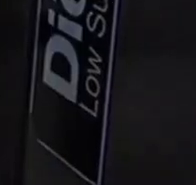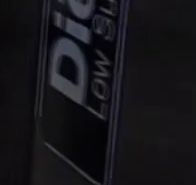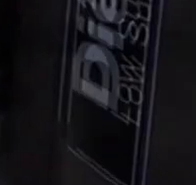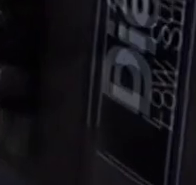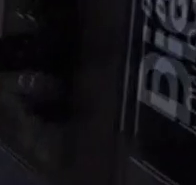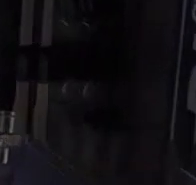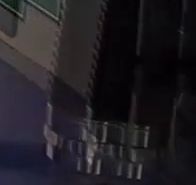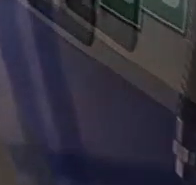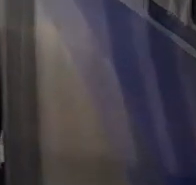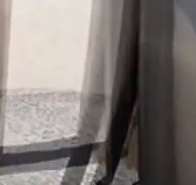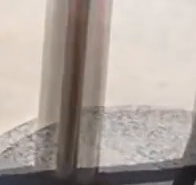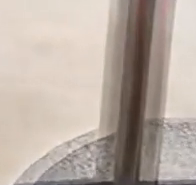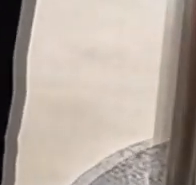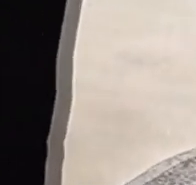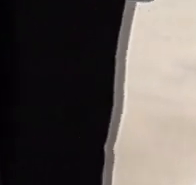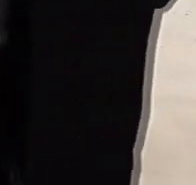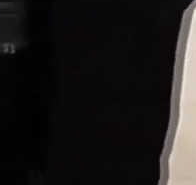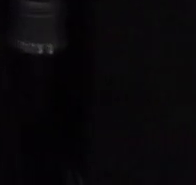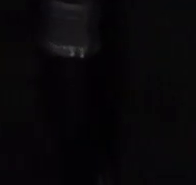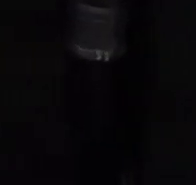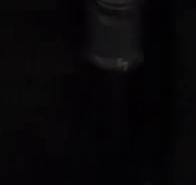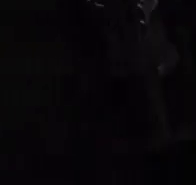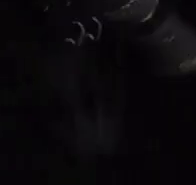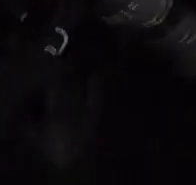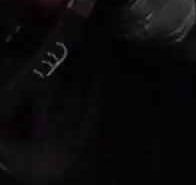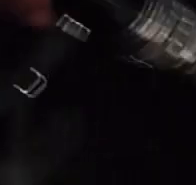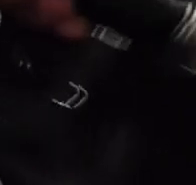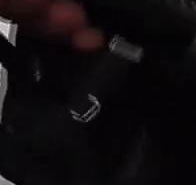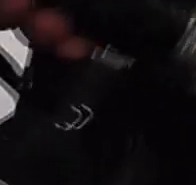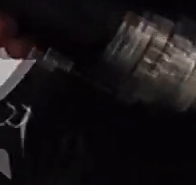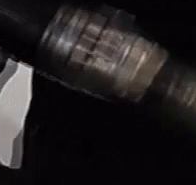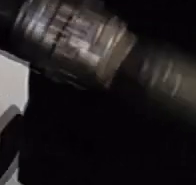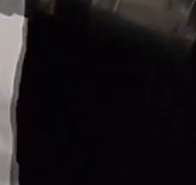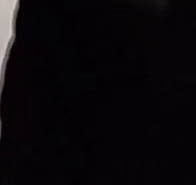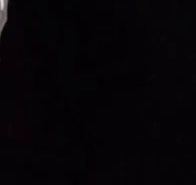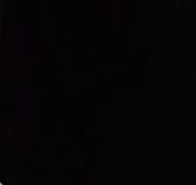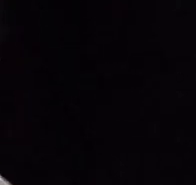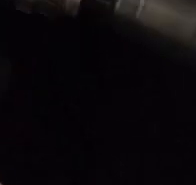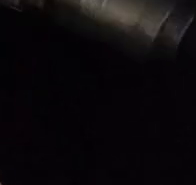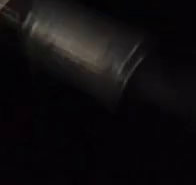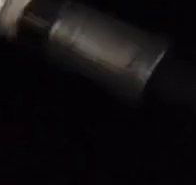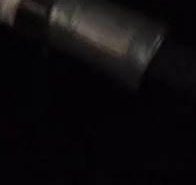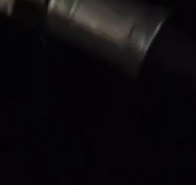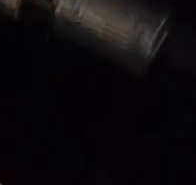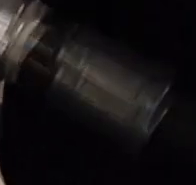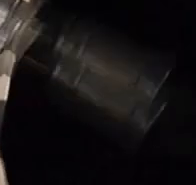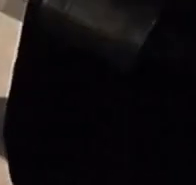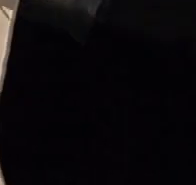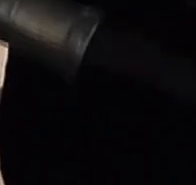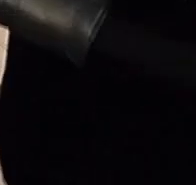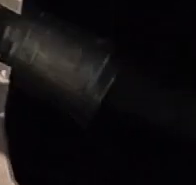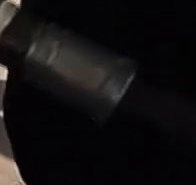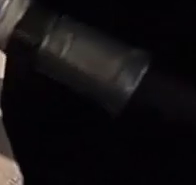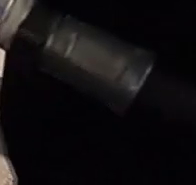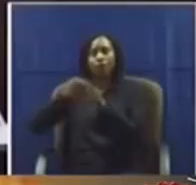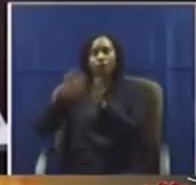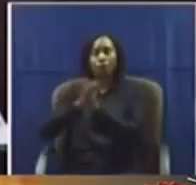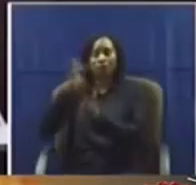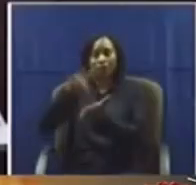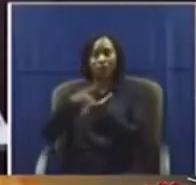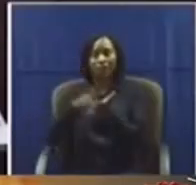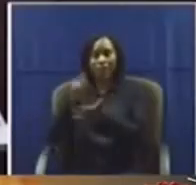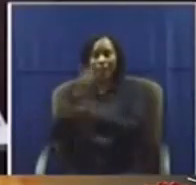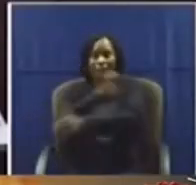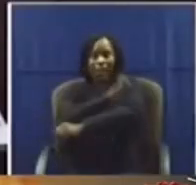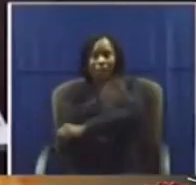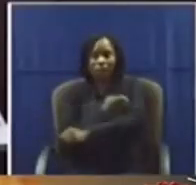2022. So wat 6 miljard rand se strategiese oliereserwes gaan verkoop word om die verlaging te rigsteen. Sale